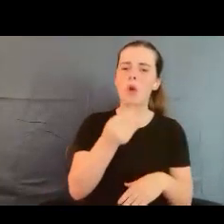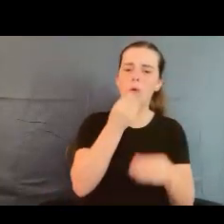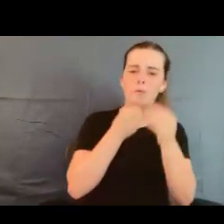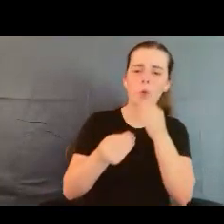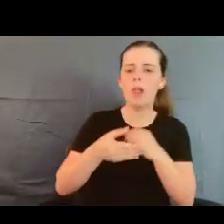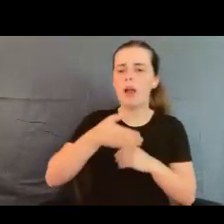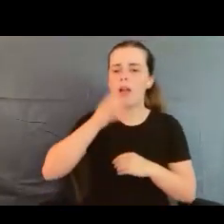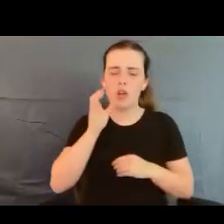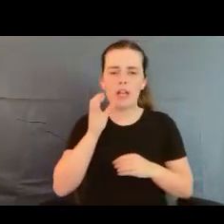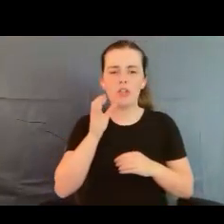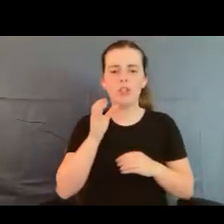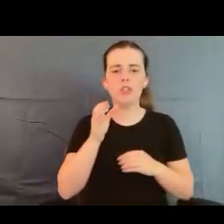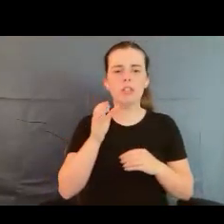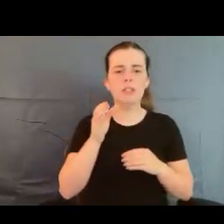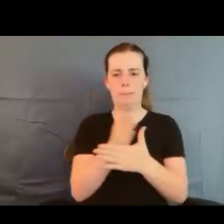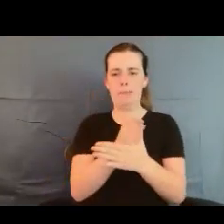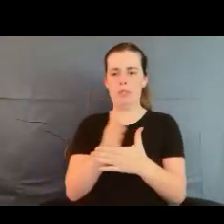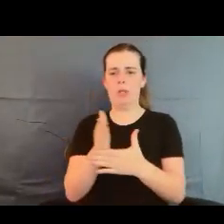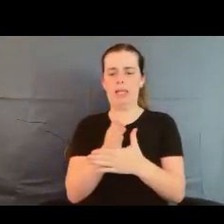time between those aid stations.